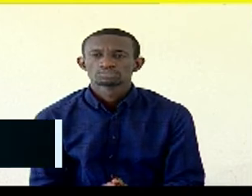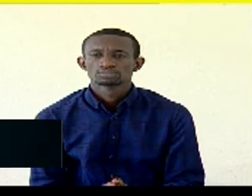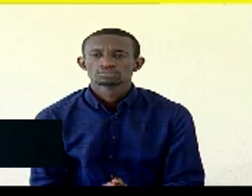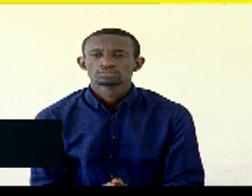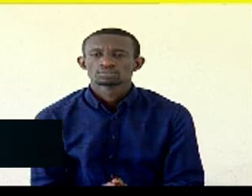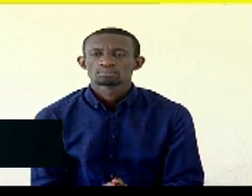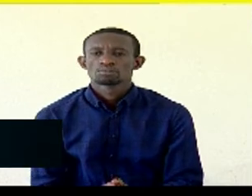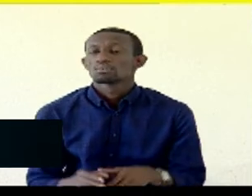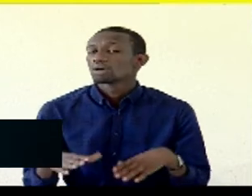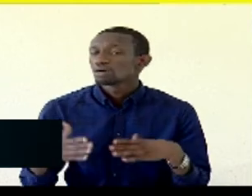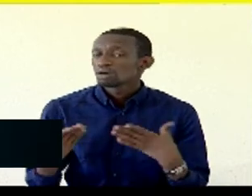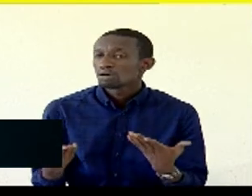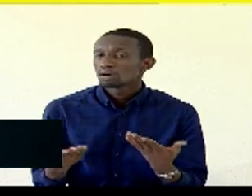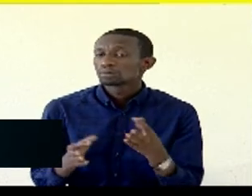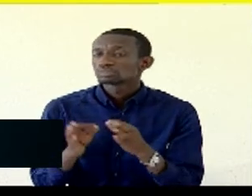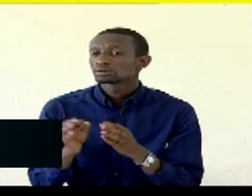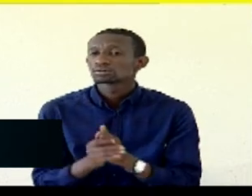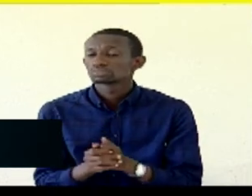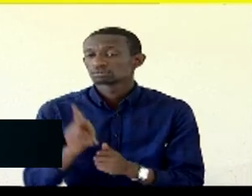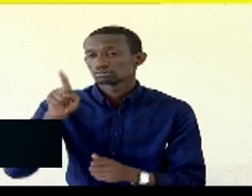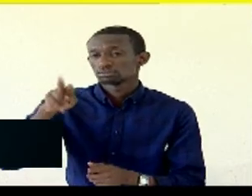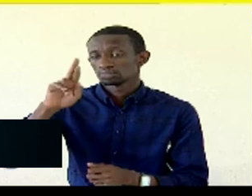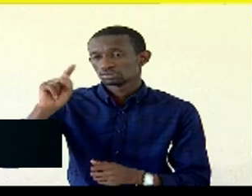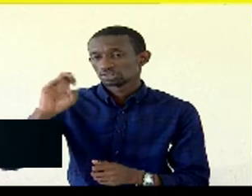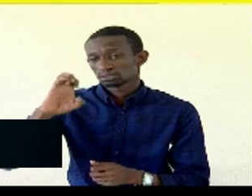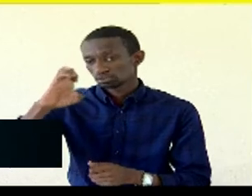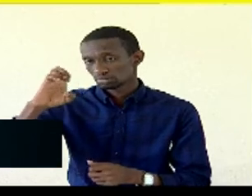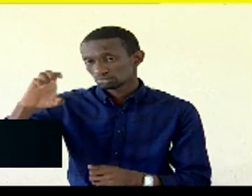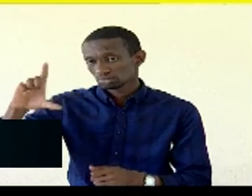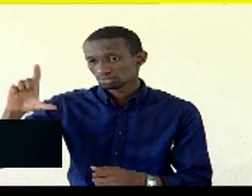How do we differ from plant cells?